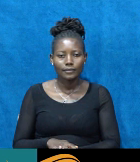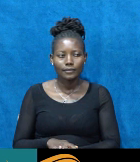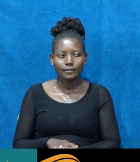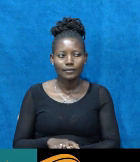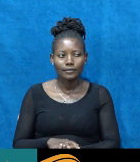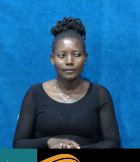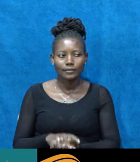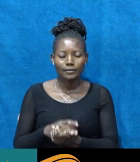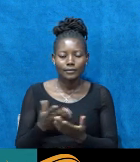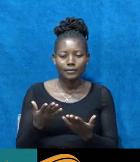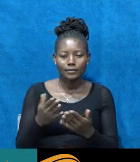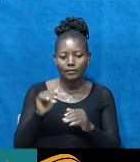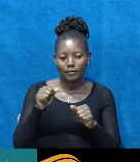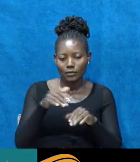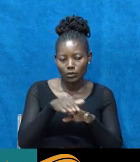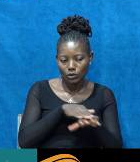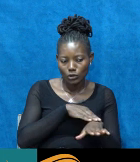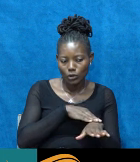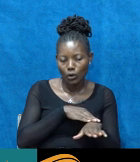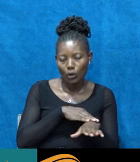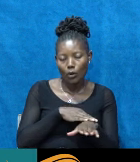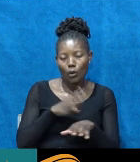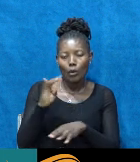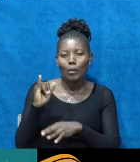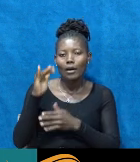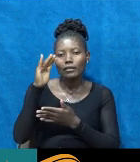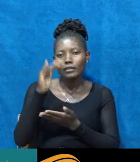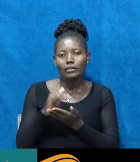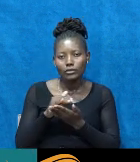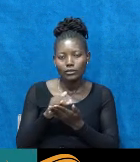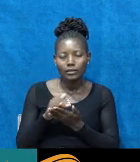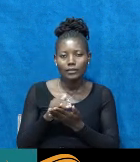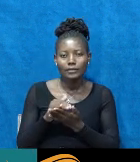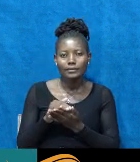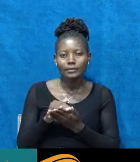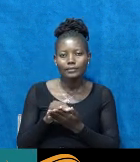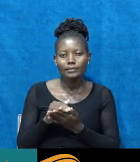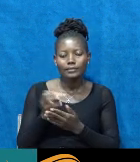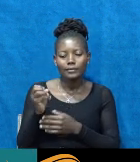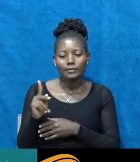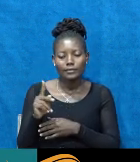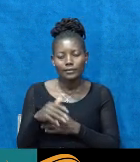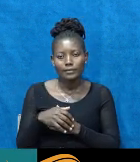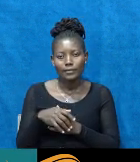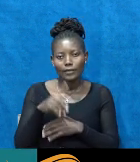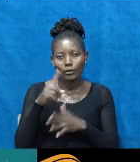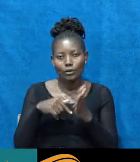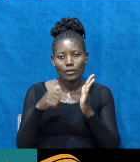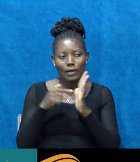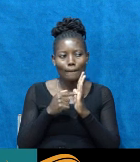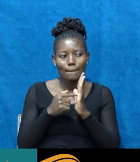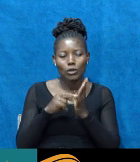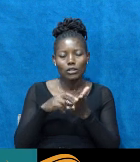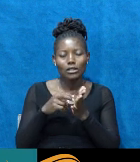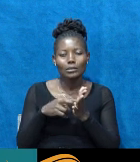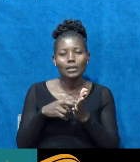What that point basically meant is inflammation is what slows down recovery. So with the intake of good fats, then